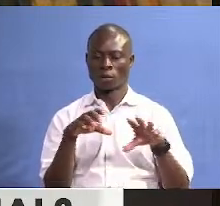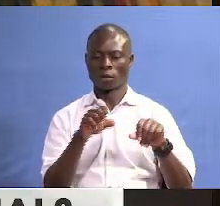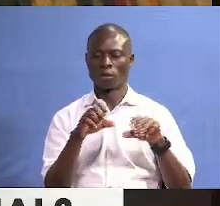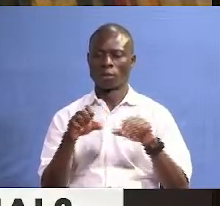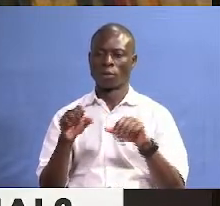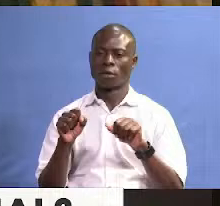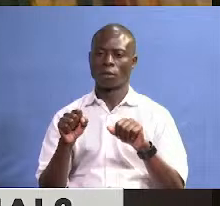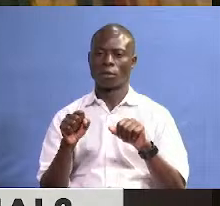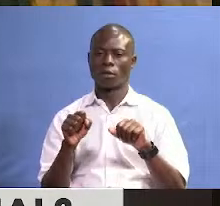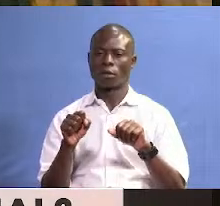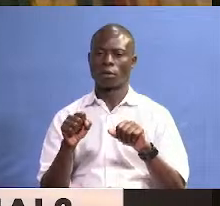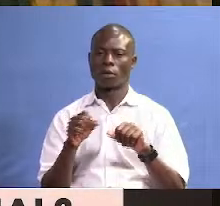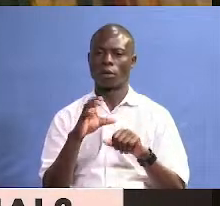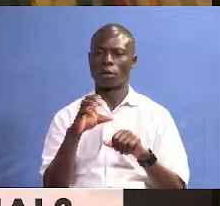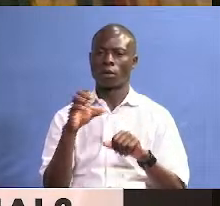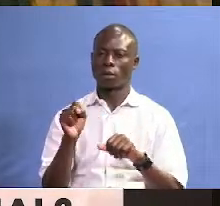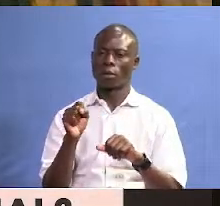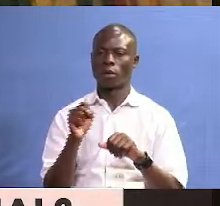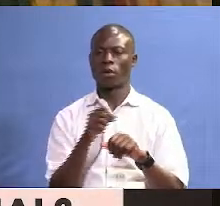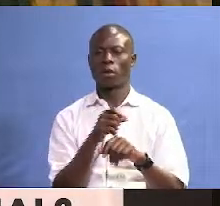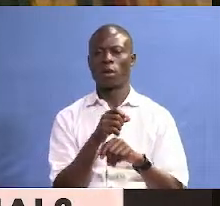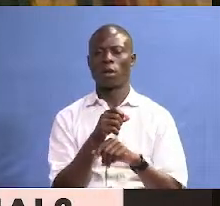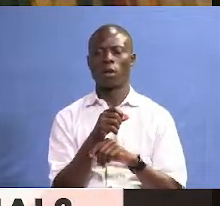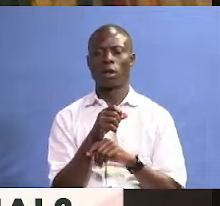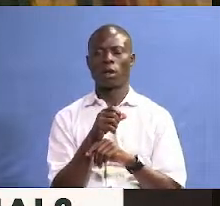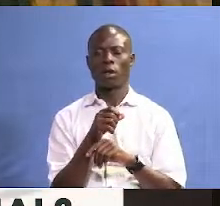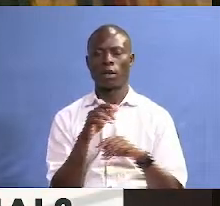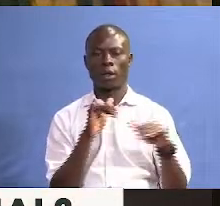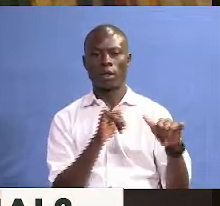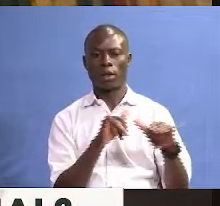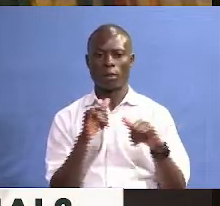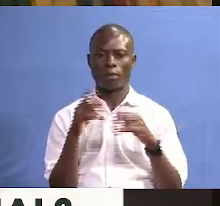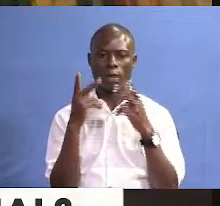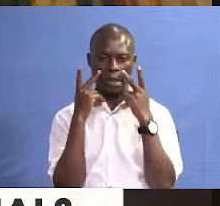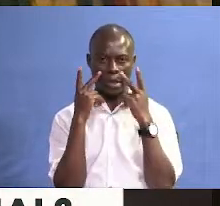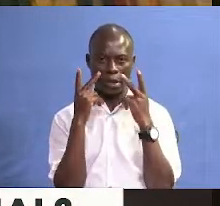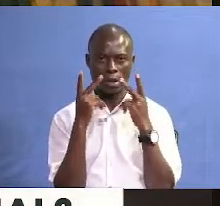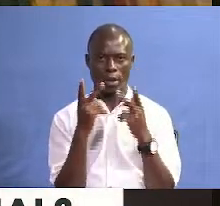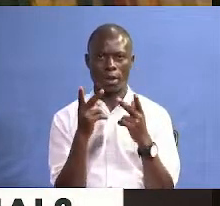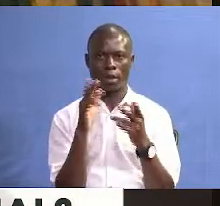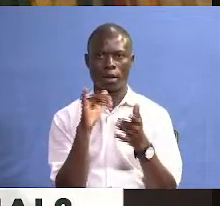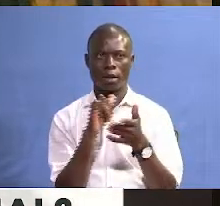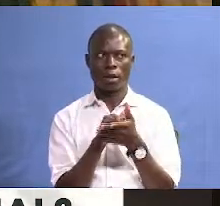his cabinet, and so it remains to be seen that